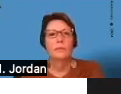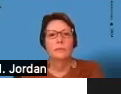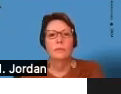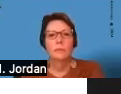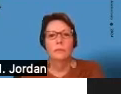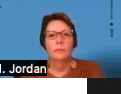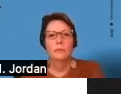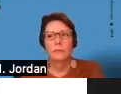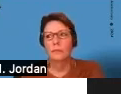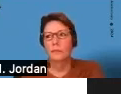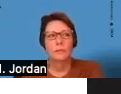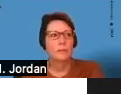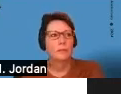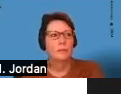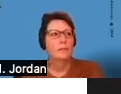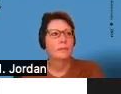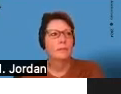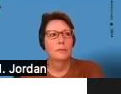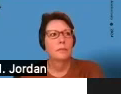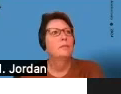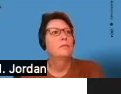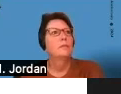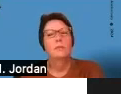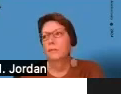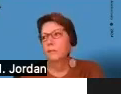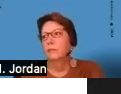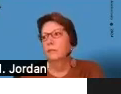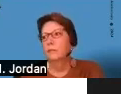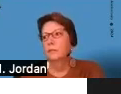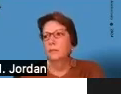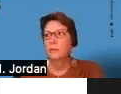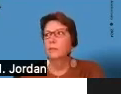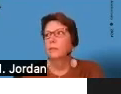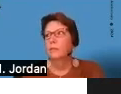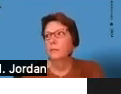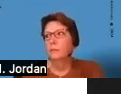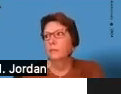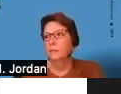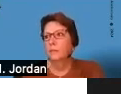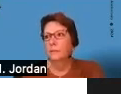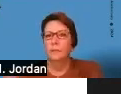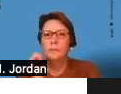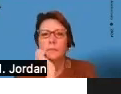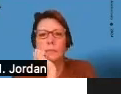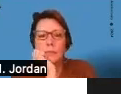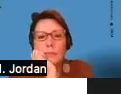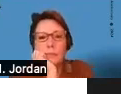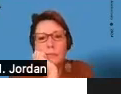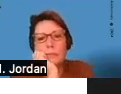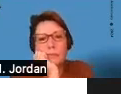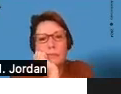that these universal resources extend beyond health and behavioral health providers and can be used by any number